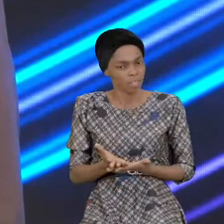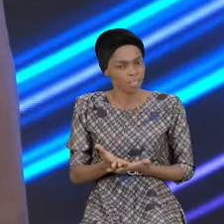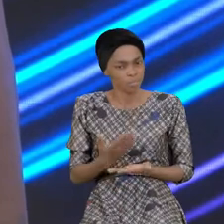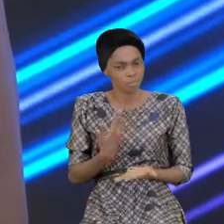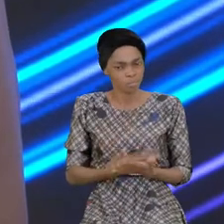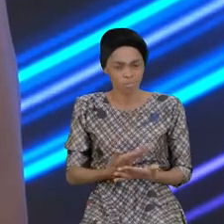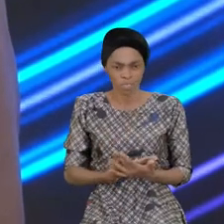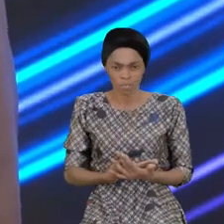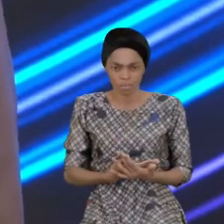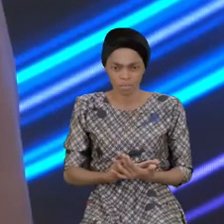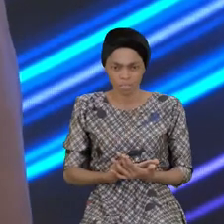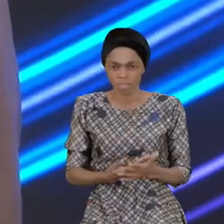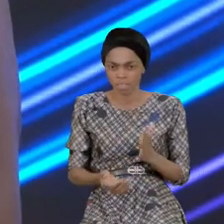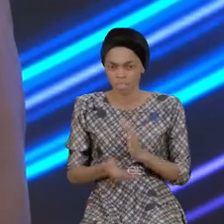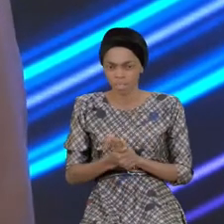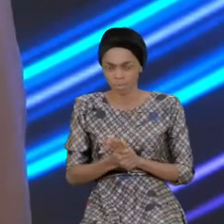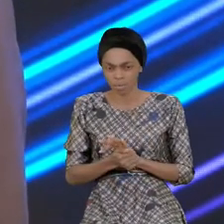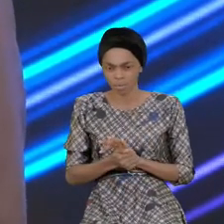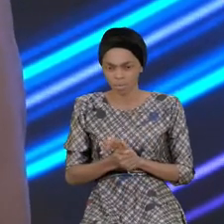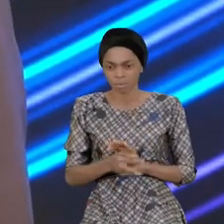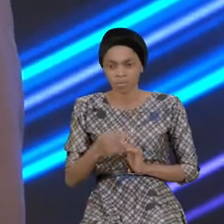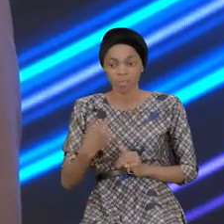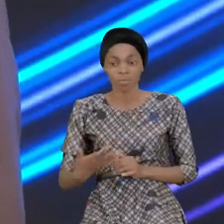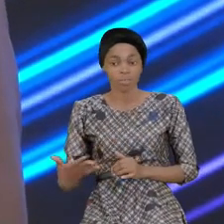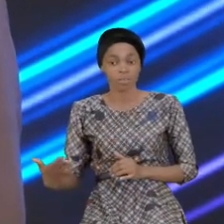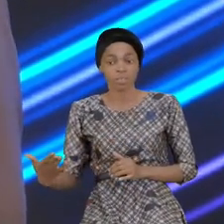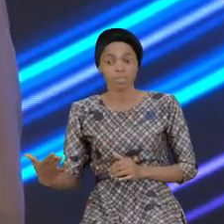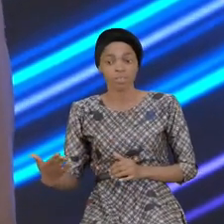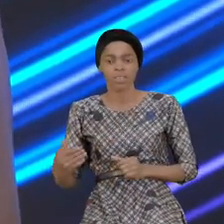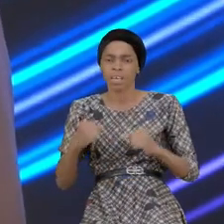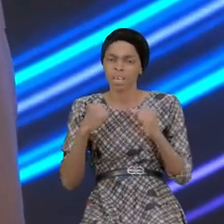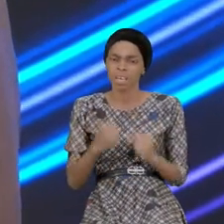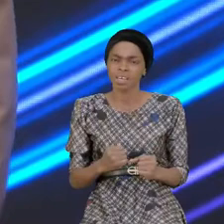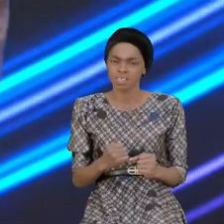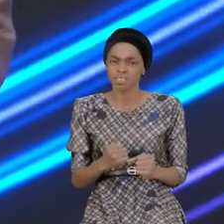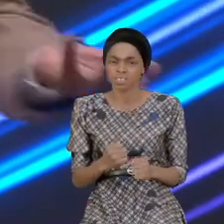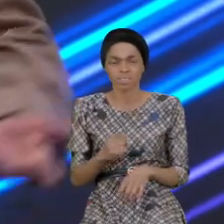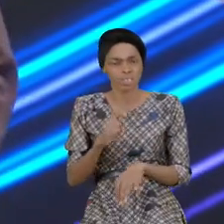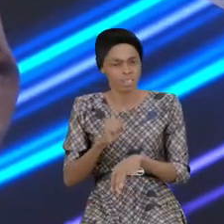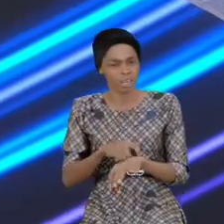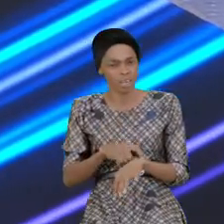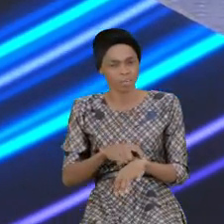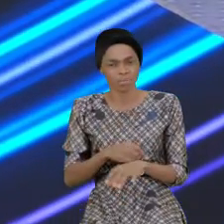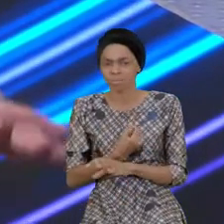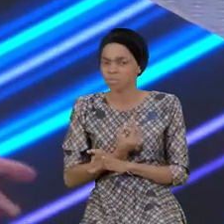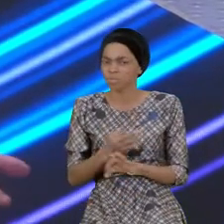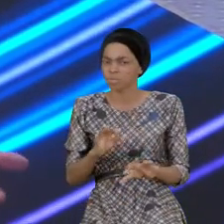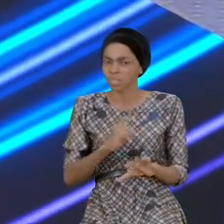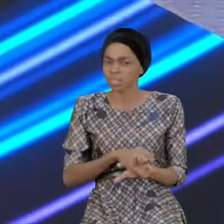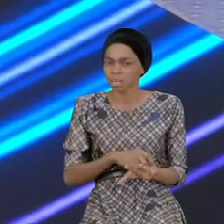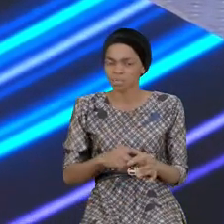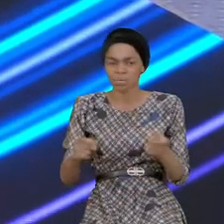skill, resources, energy, spare time, free time,